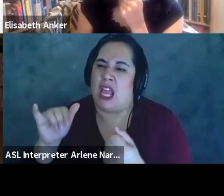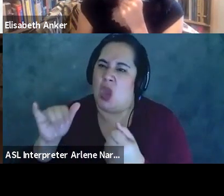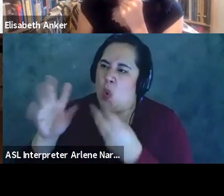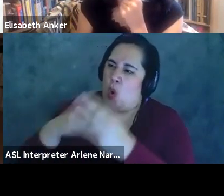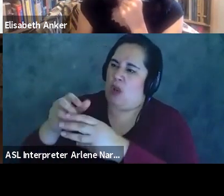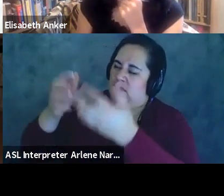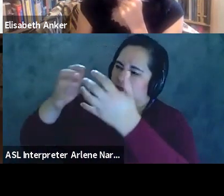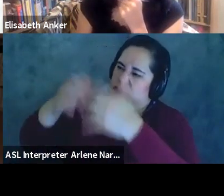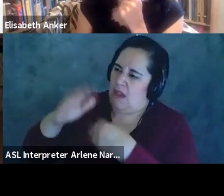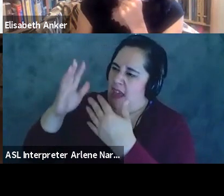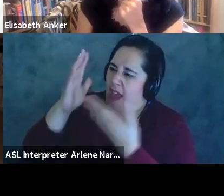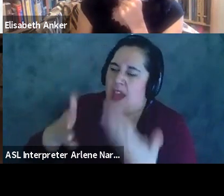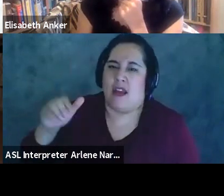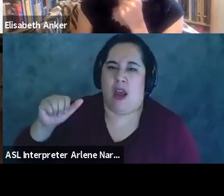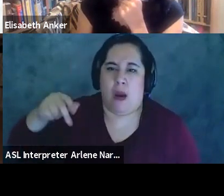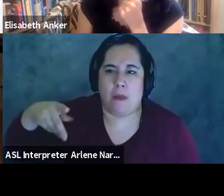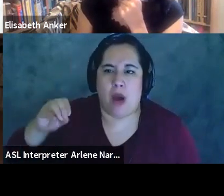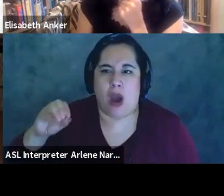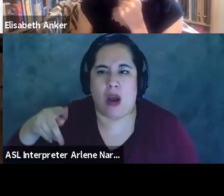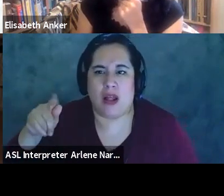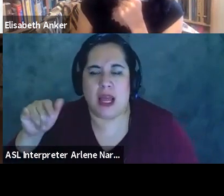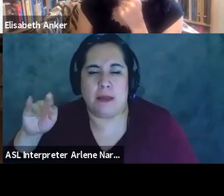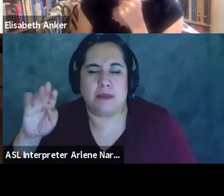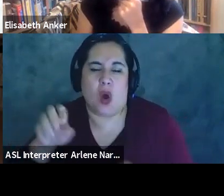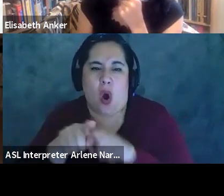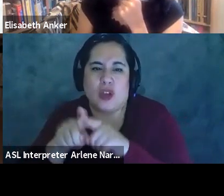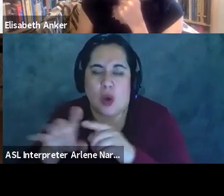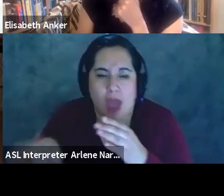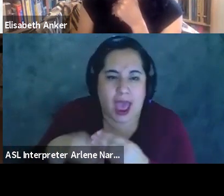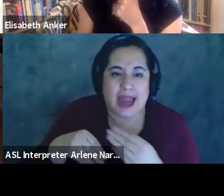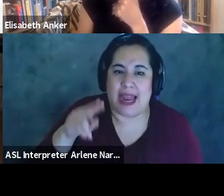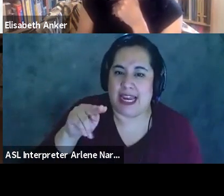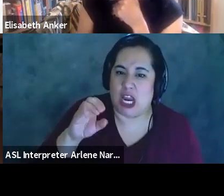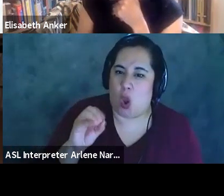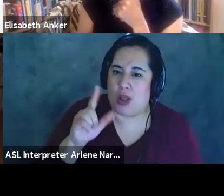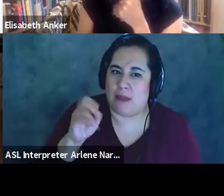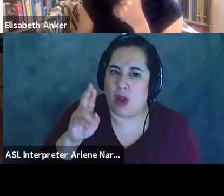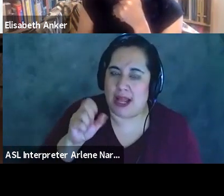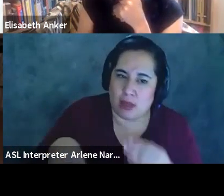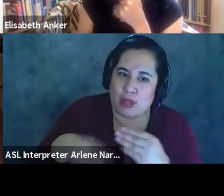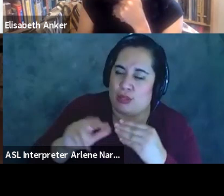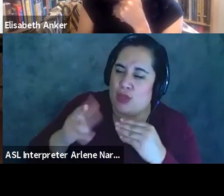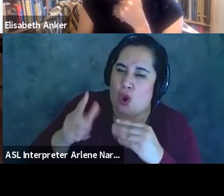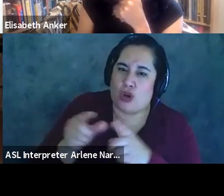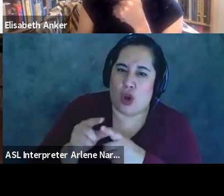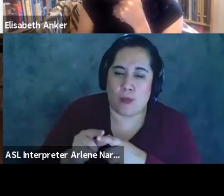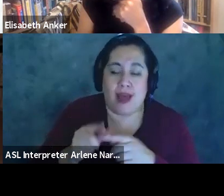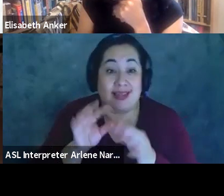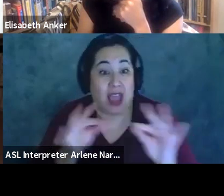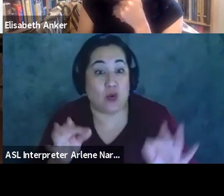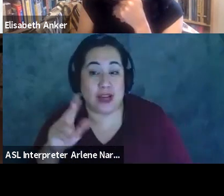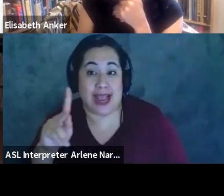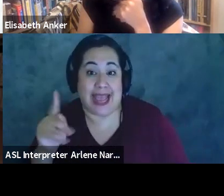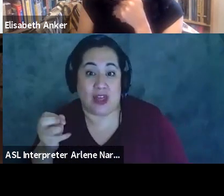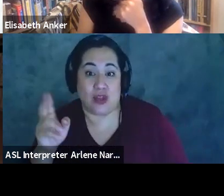event, also playing into neoliberalism as a third term. That's the language of Catherine Andrews asking that